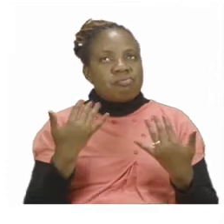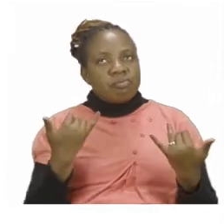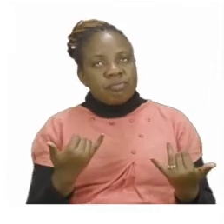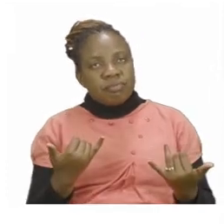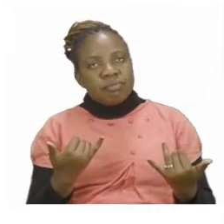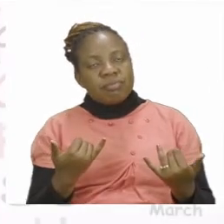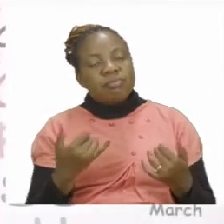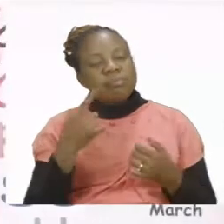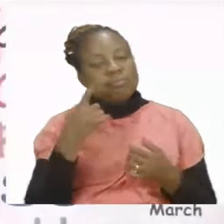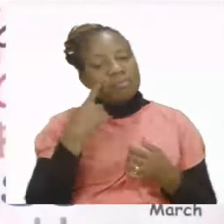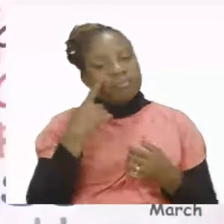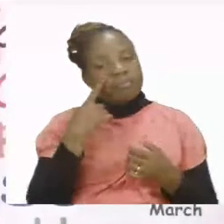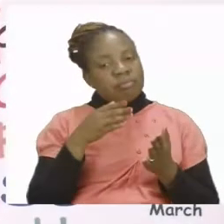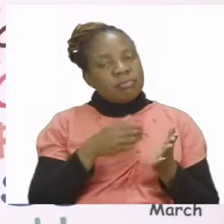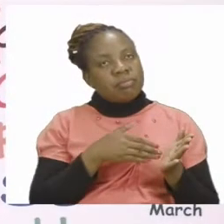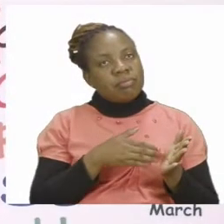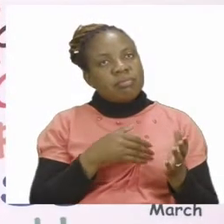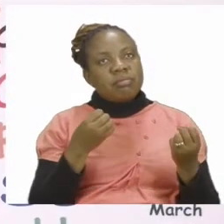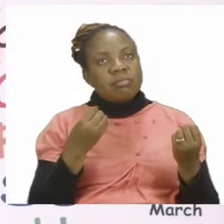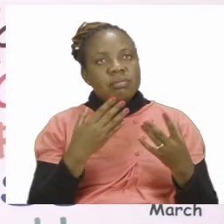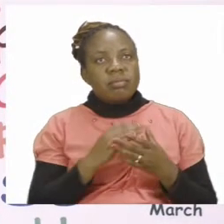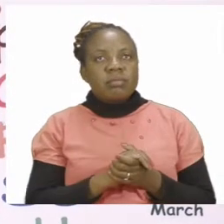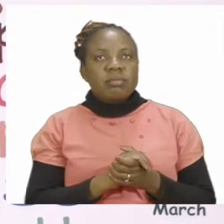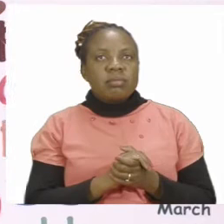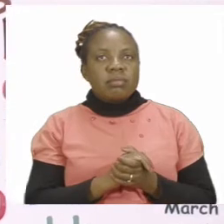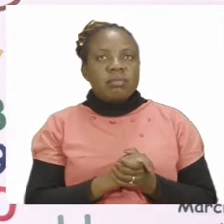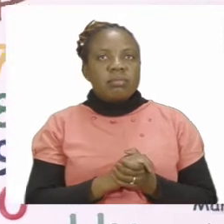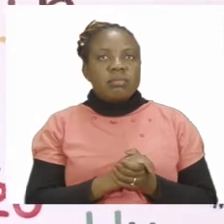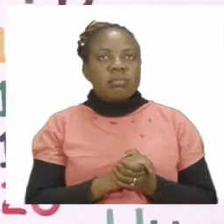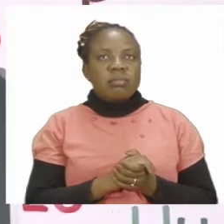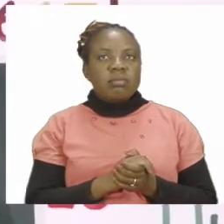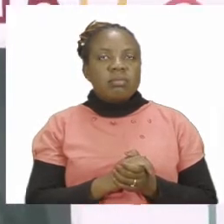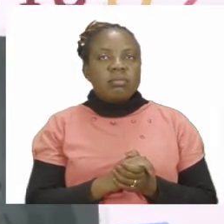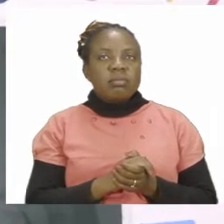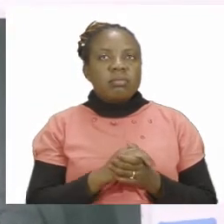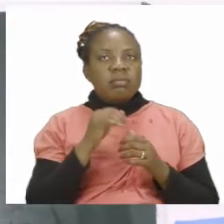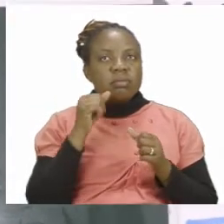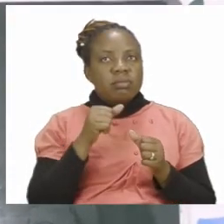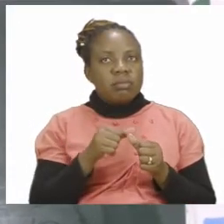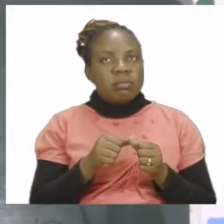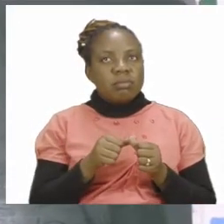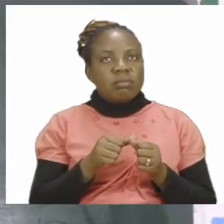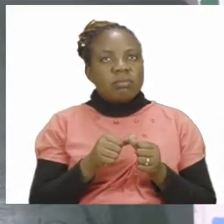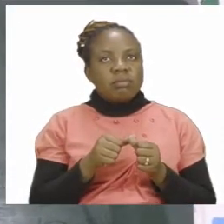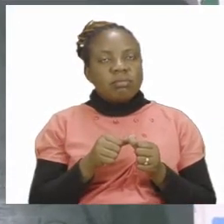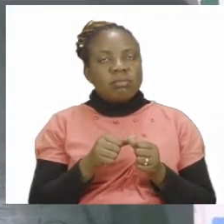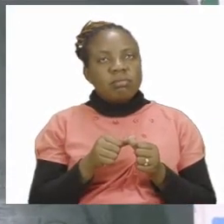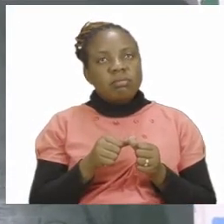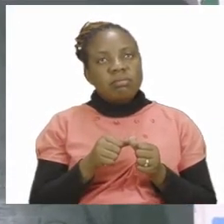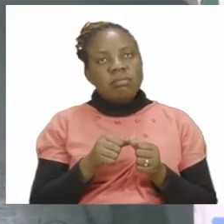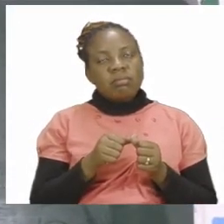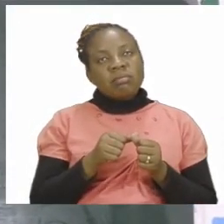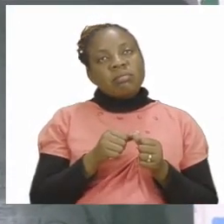So on the board, I made the sum for you. So remember we said you have